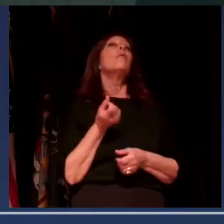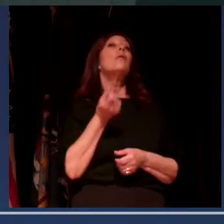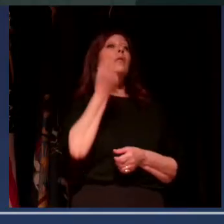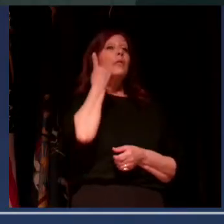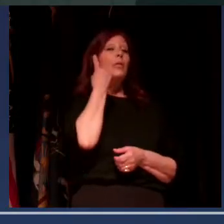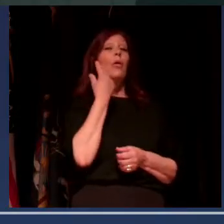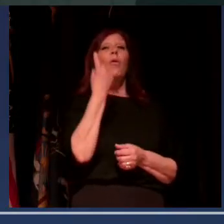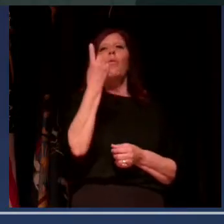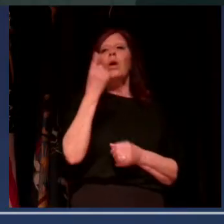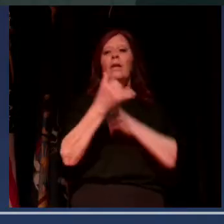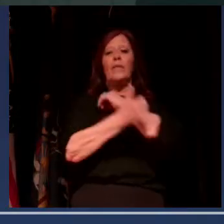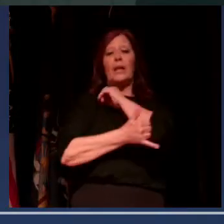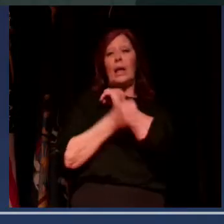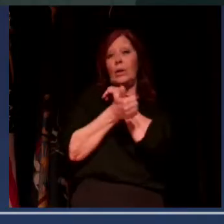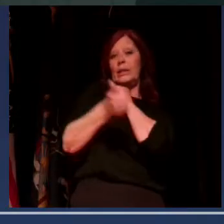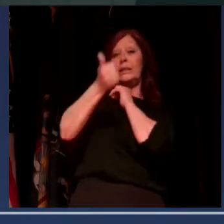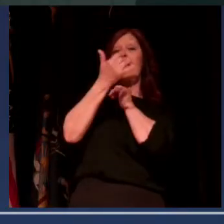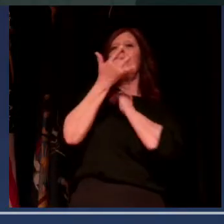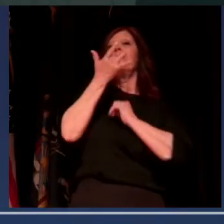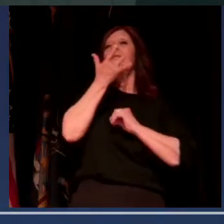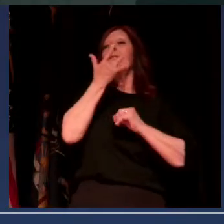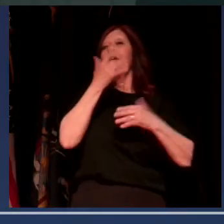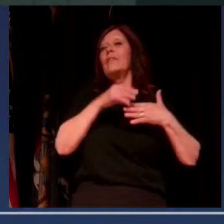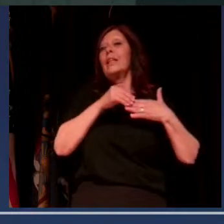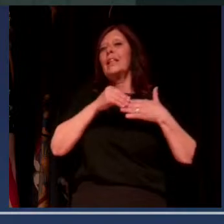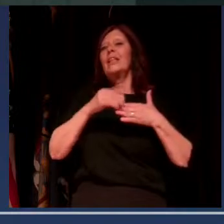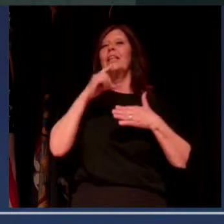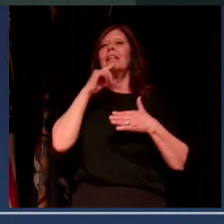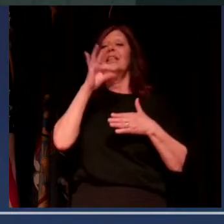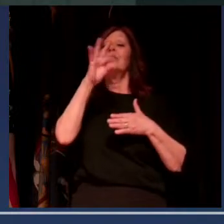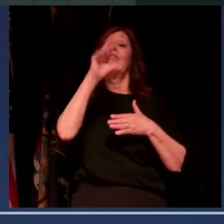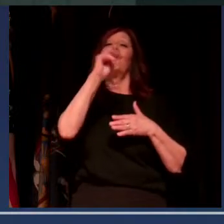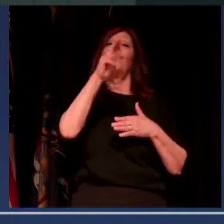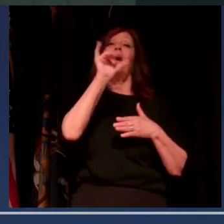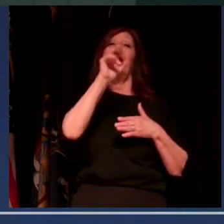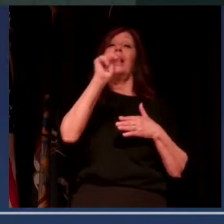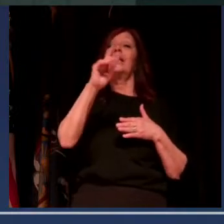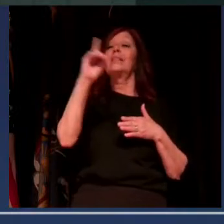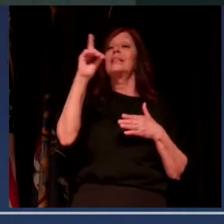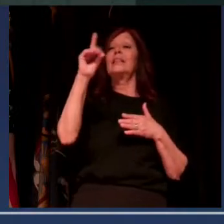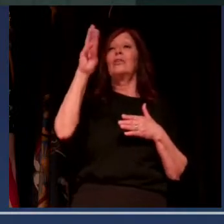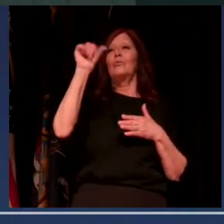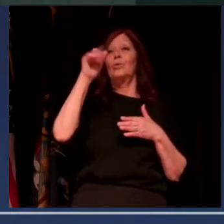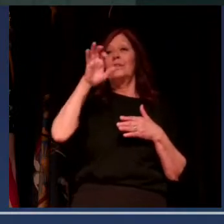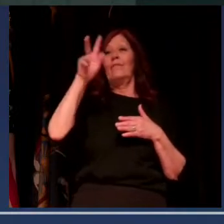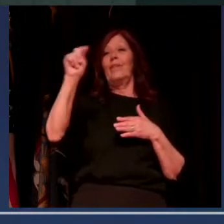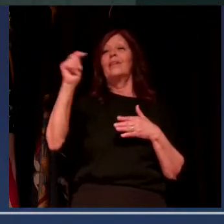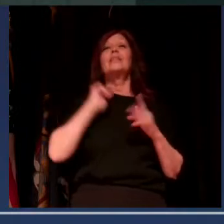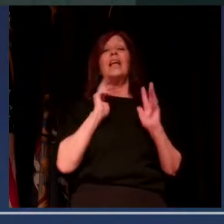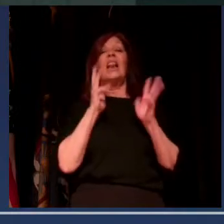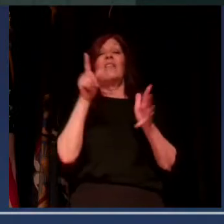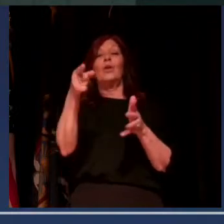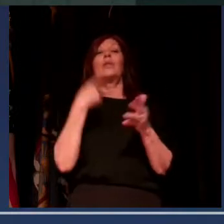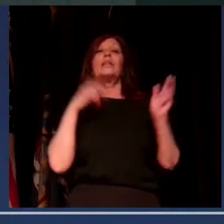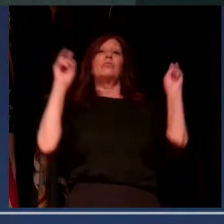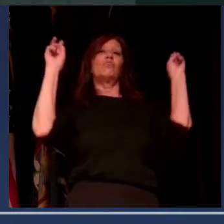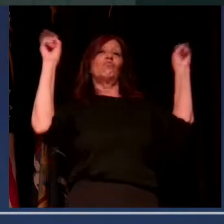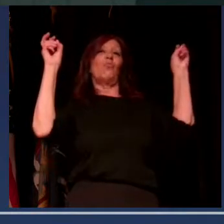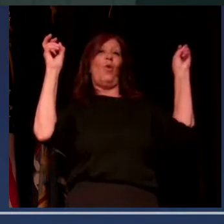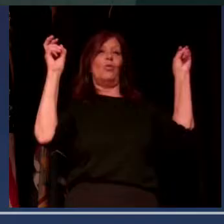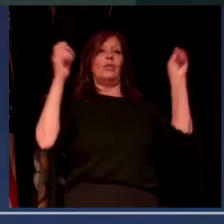that one of the county's executive's favorite leader is Franklin D. Roosevelt. I will leave you with this saying